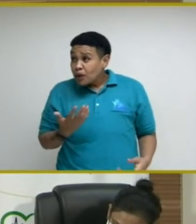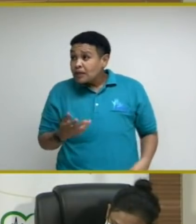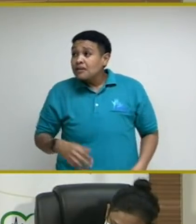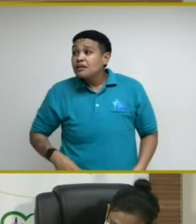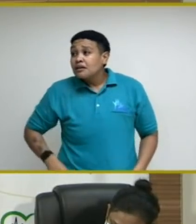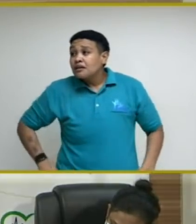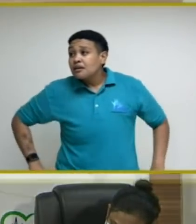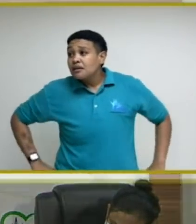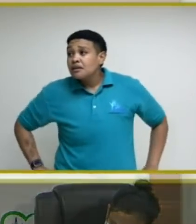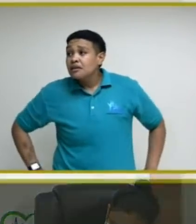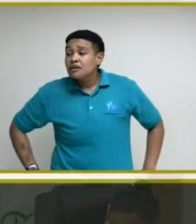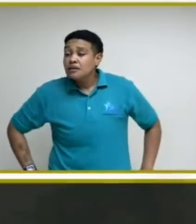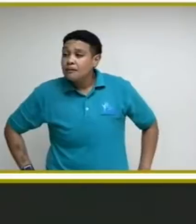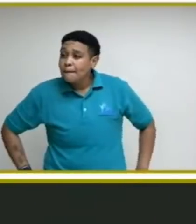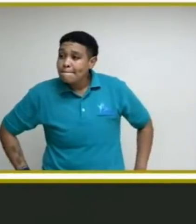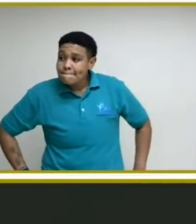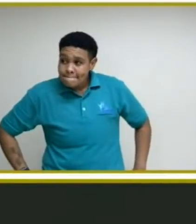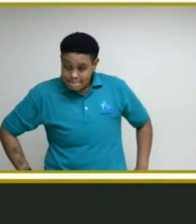I can.